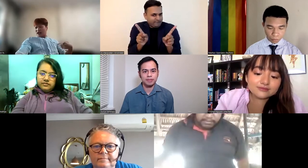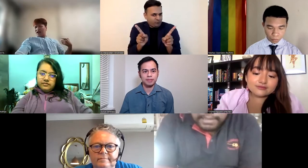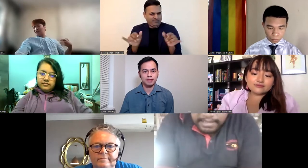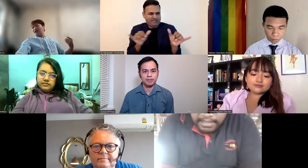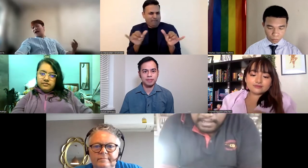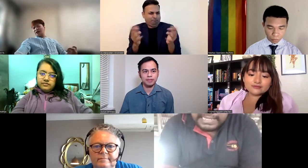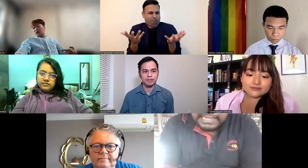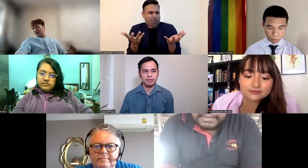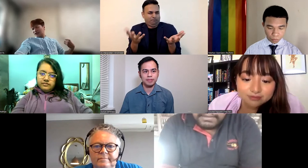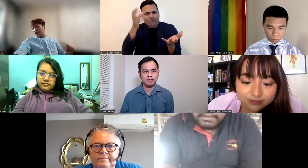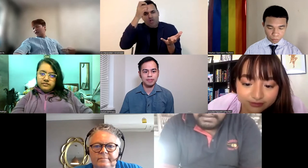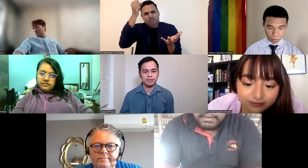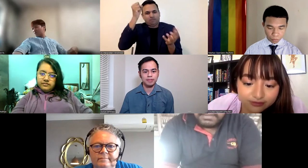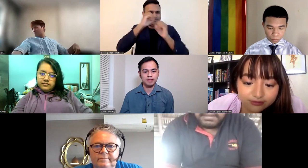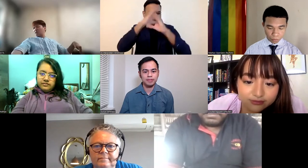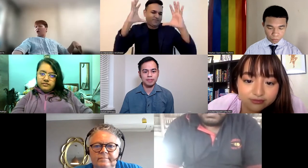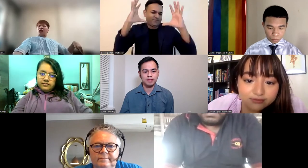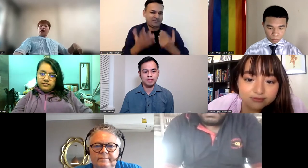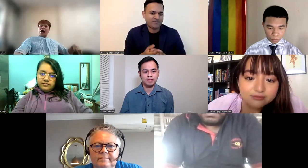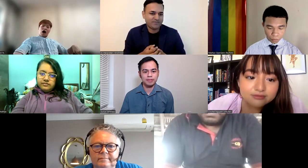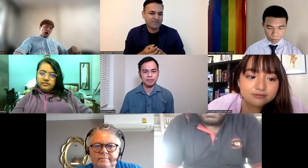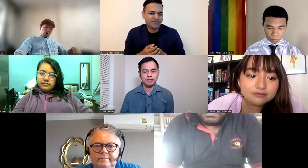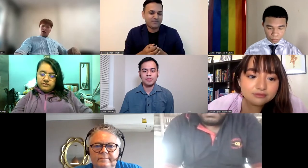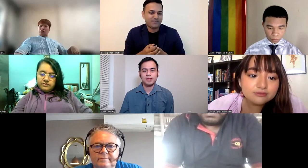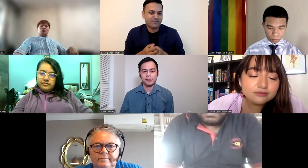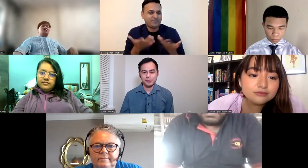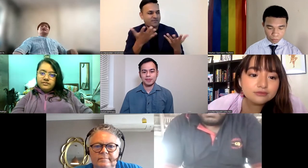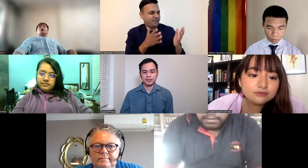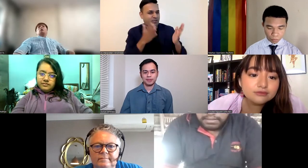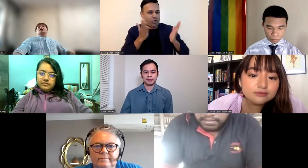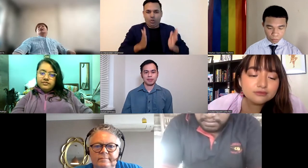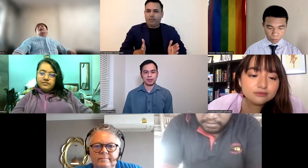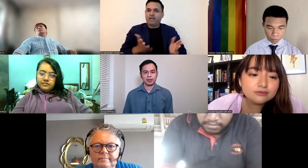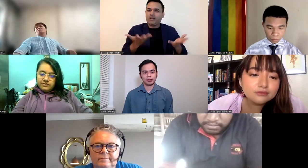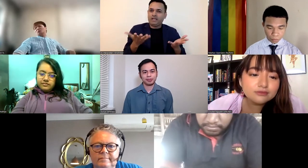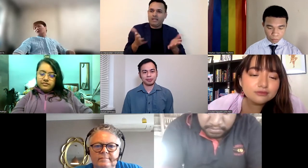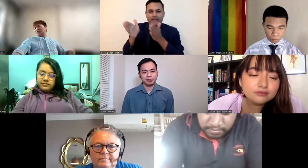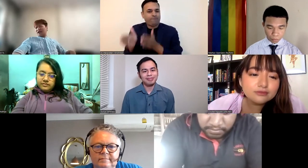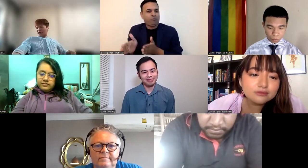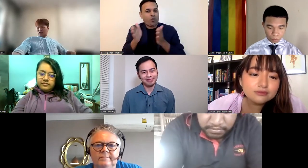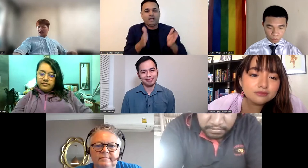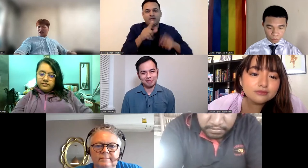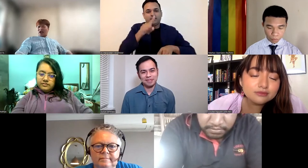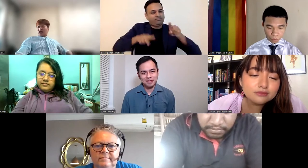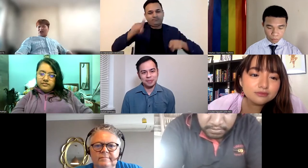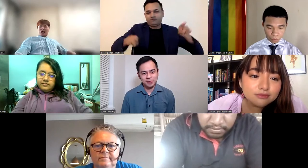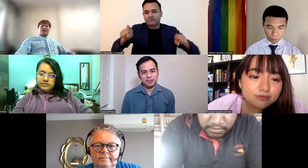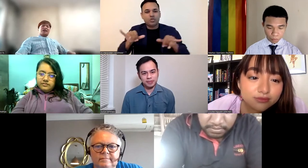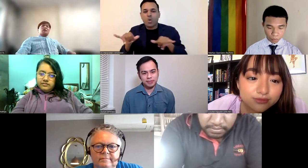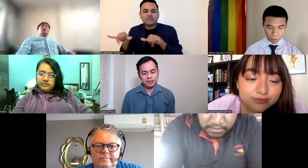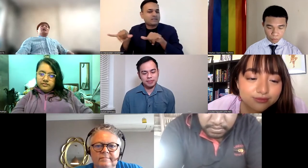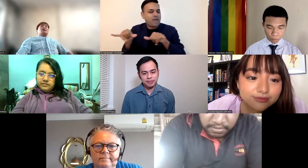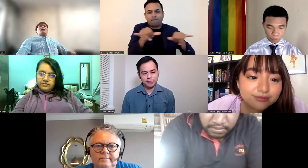my disability is my wheelchair, not my disability. And then, of